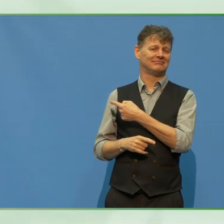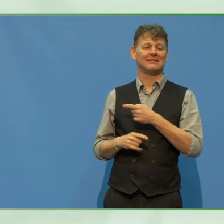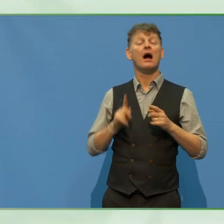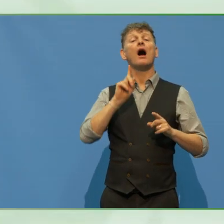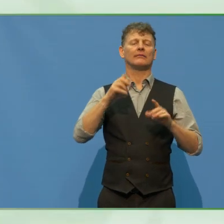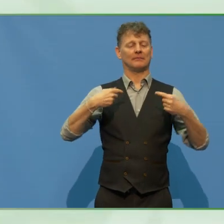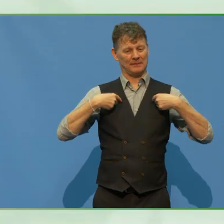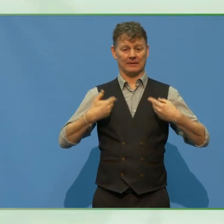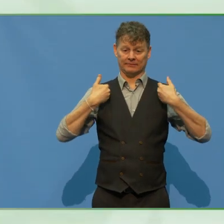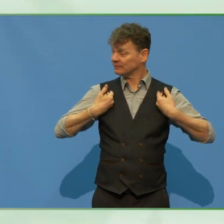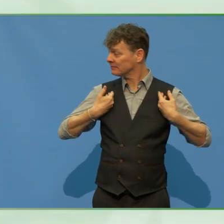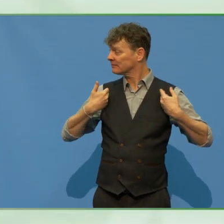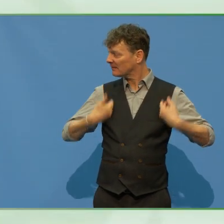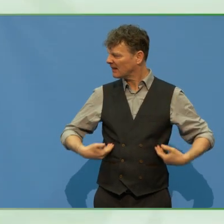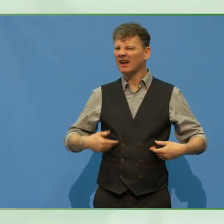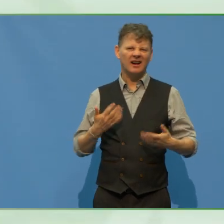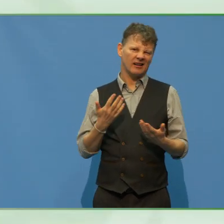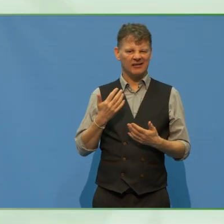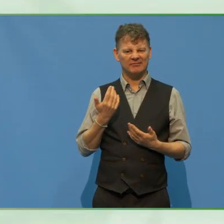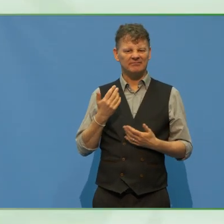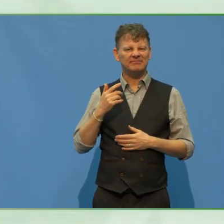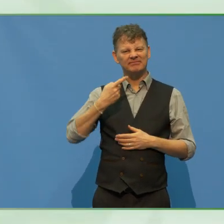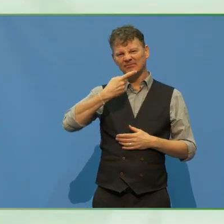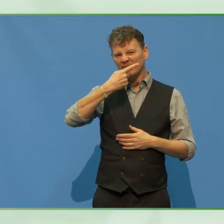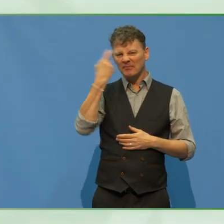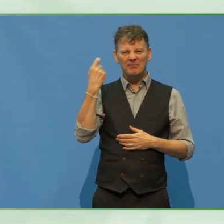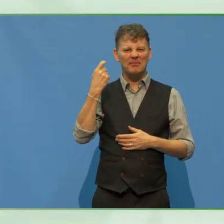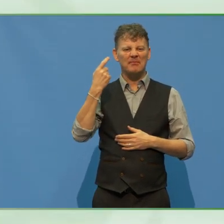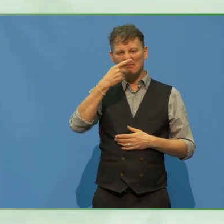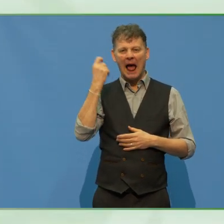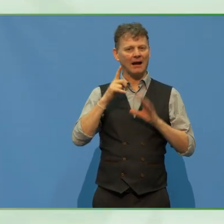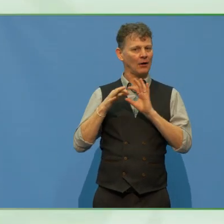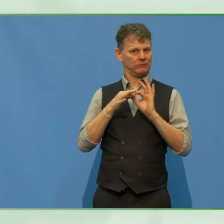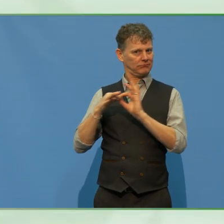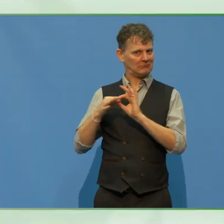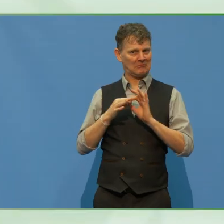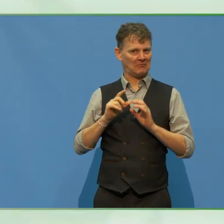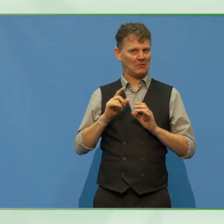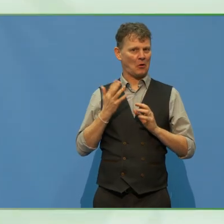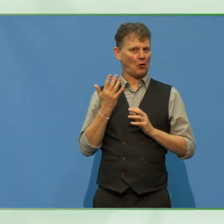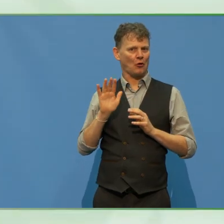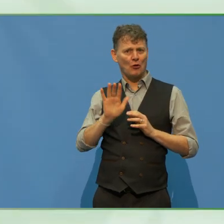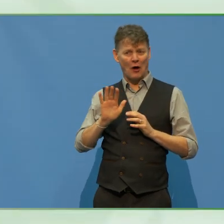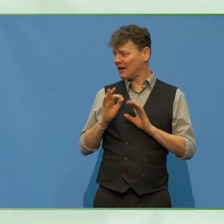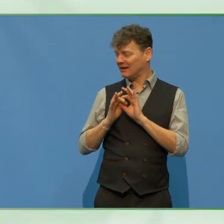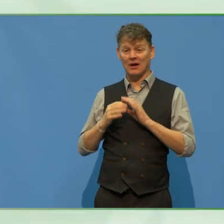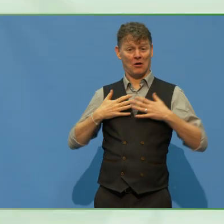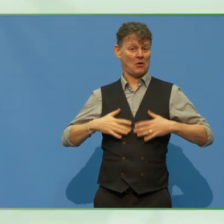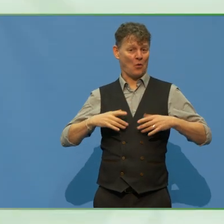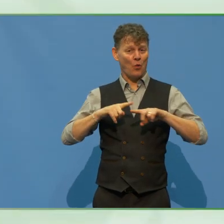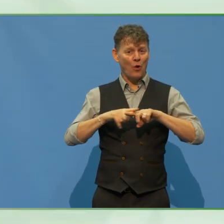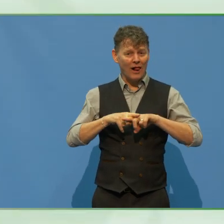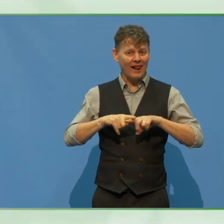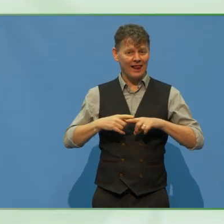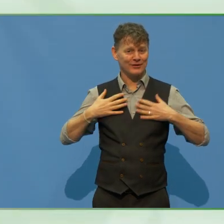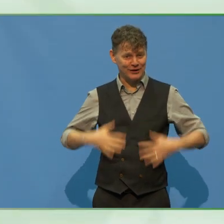wearing a also black, it's like we coordinated, we did, a black wool dress.